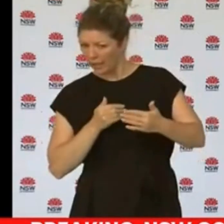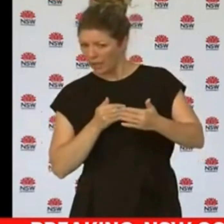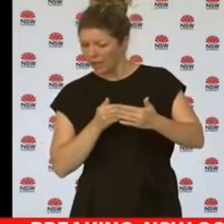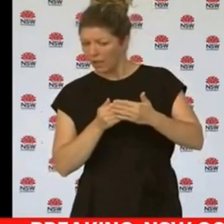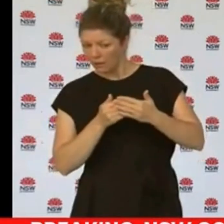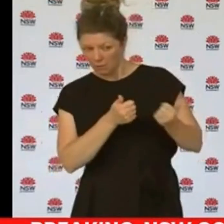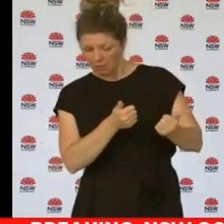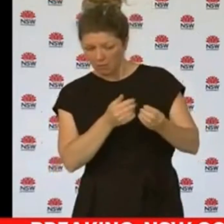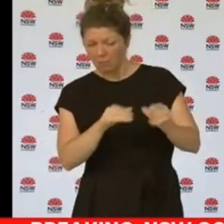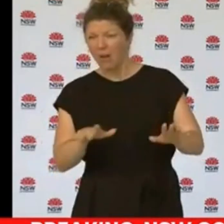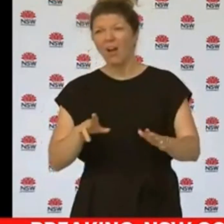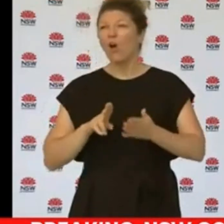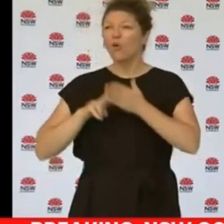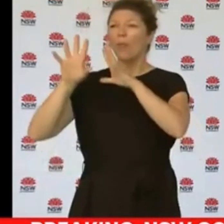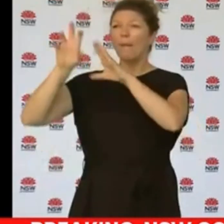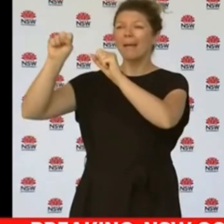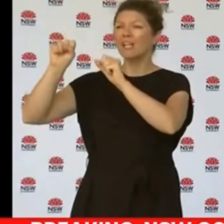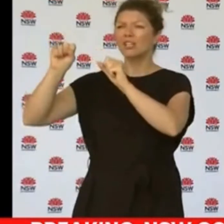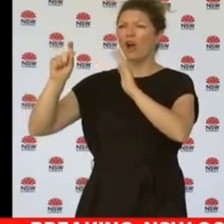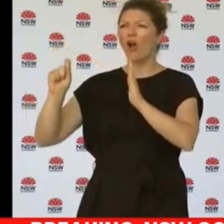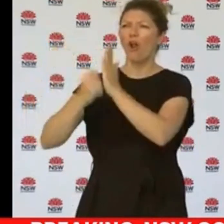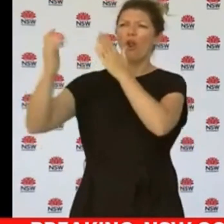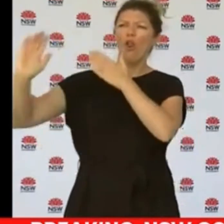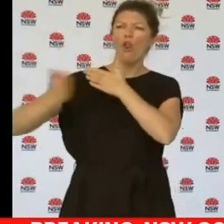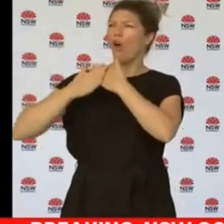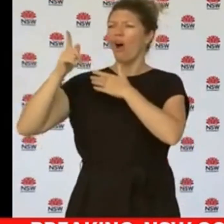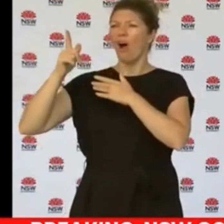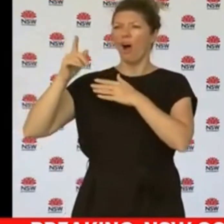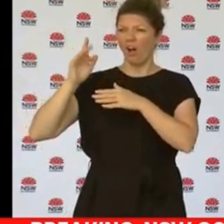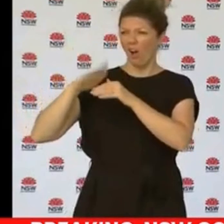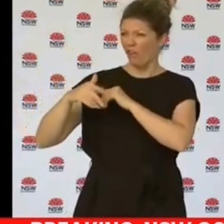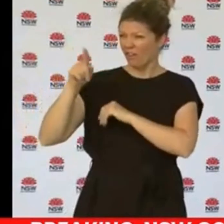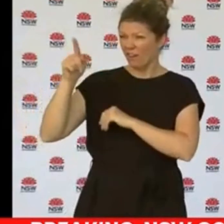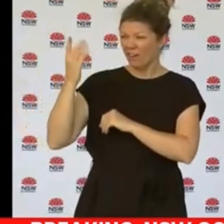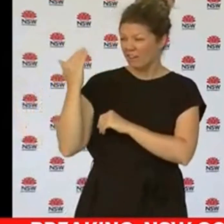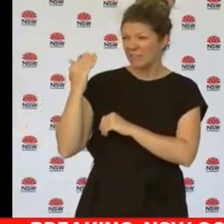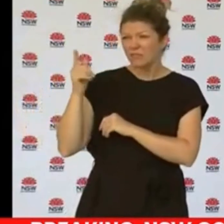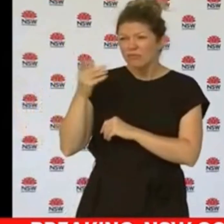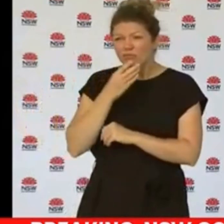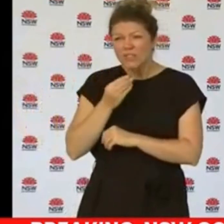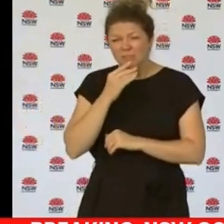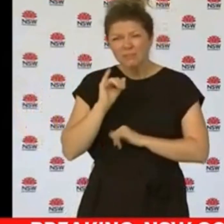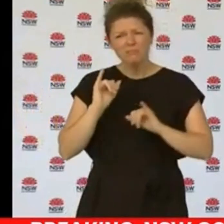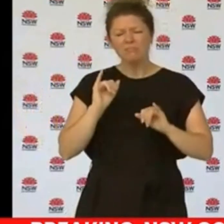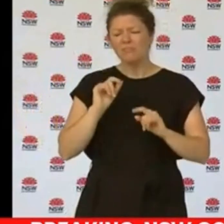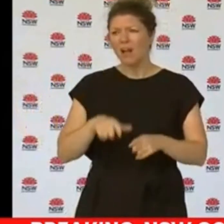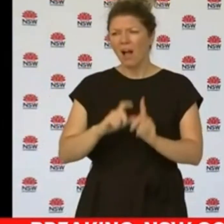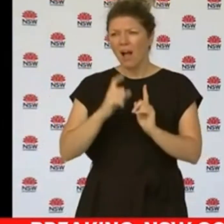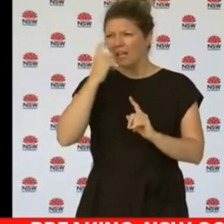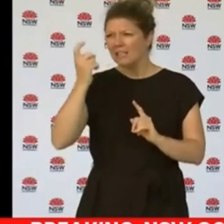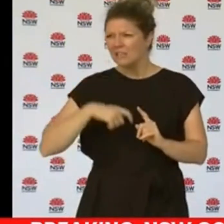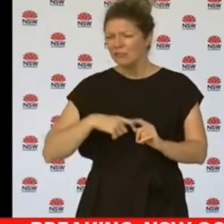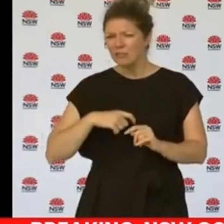northern beaches is a prime example. That was a really difficult decision, especially given the time of year. But I think now, when you look back, when we had, in